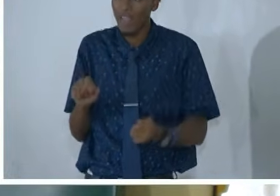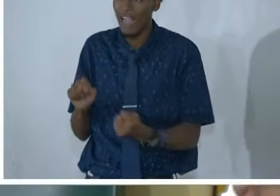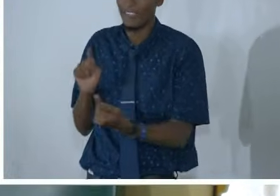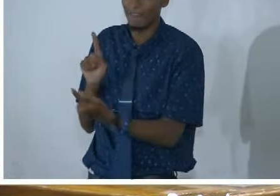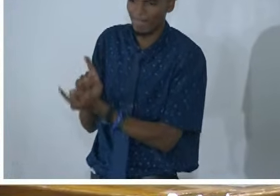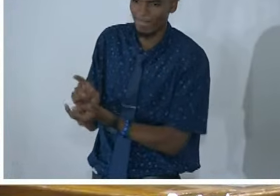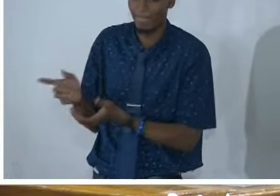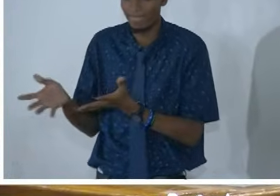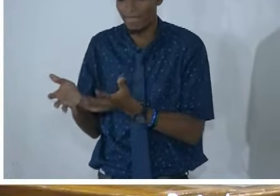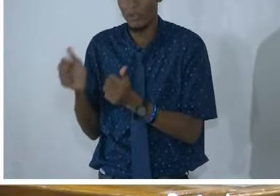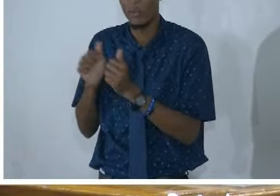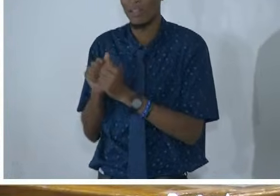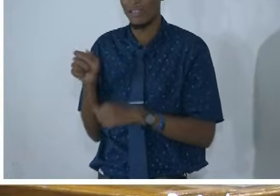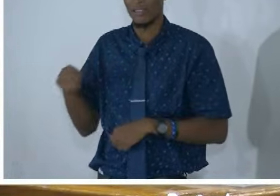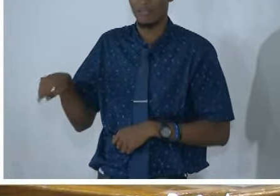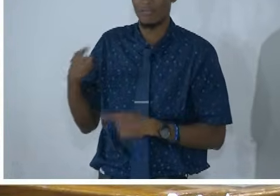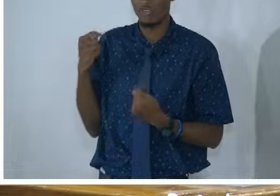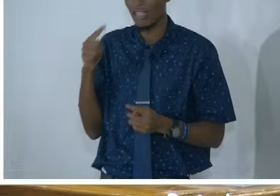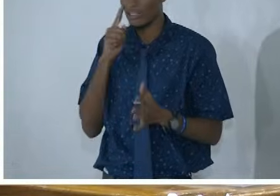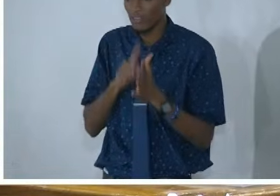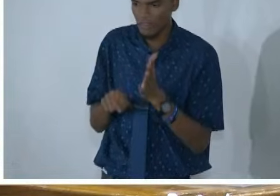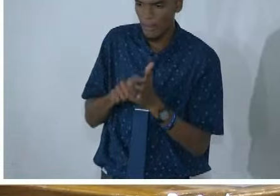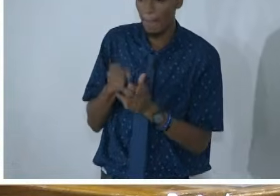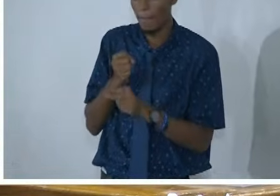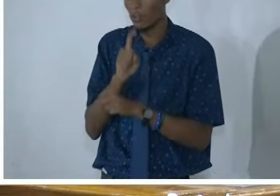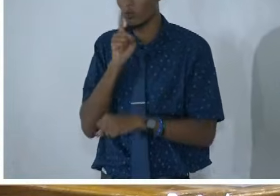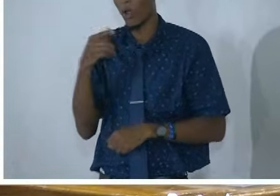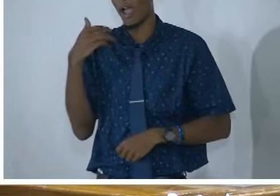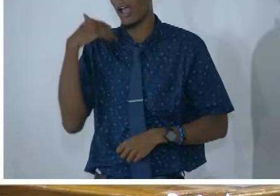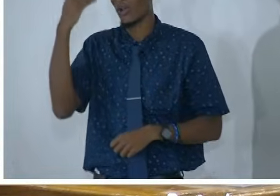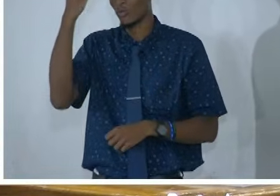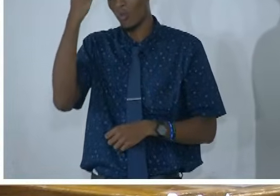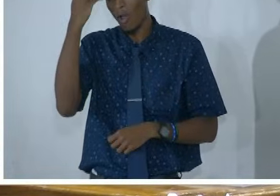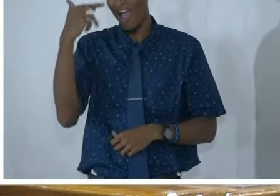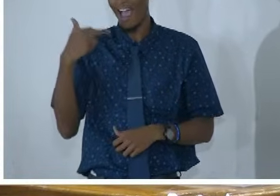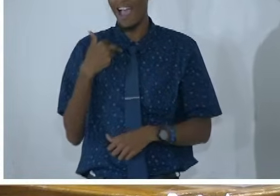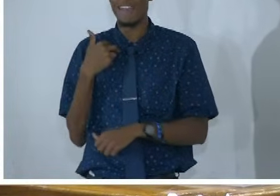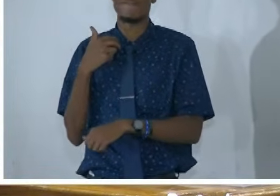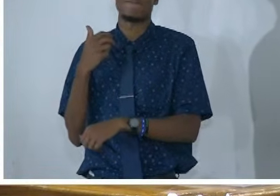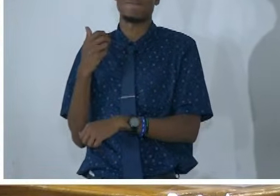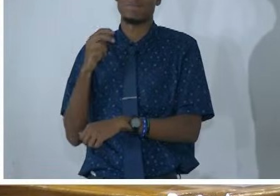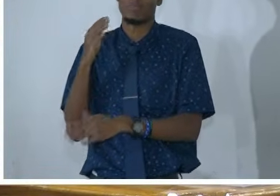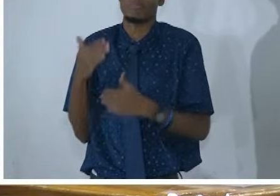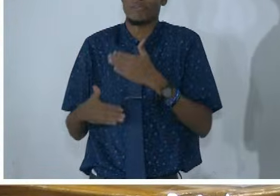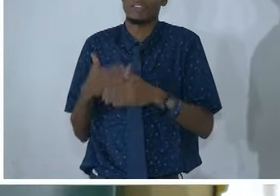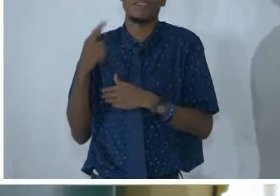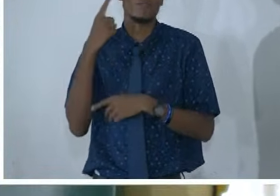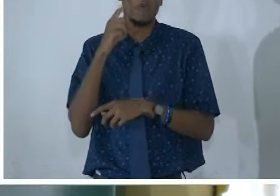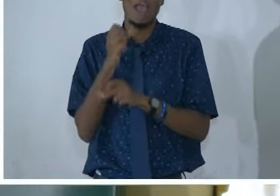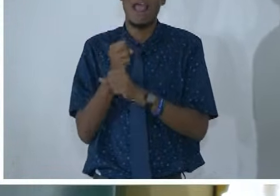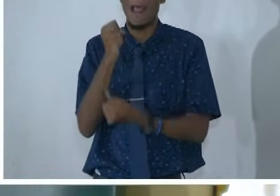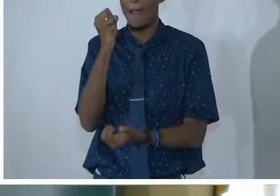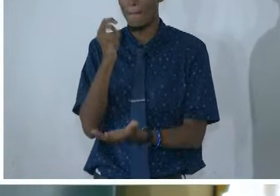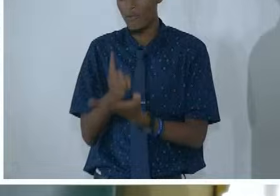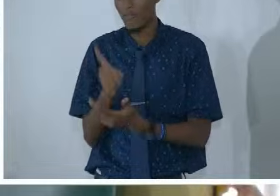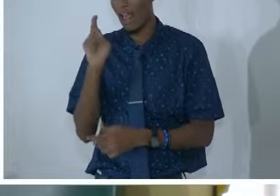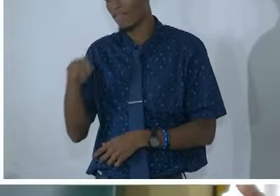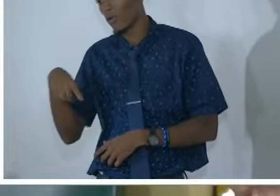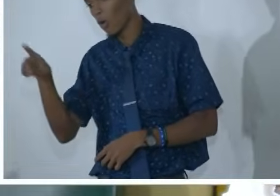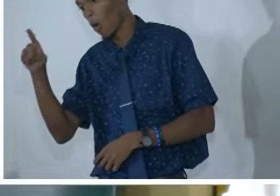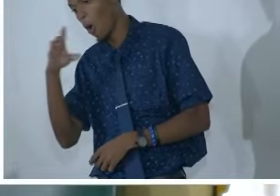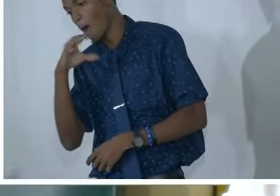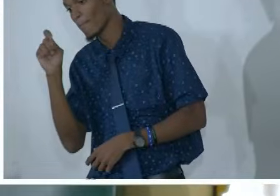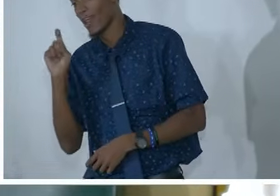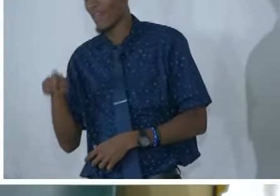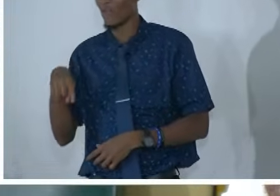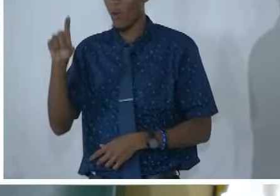you know, there is a bureaucratic process to get approval. So they have to go to the company and then they have to go to the governor. And